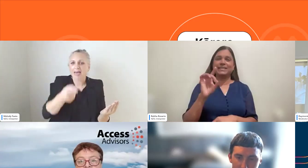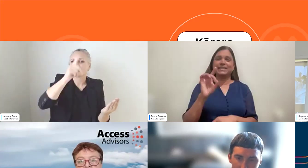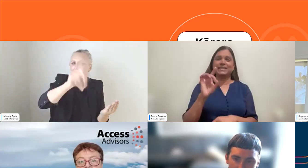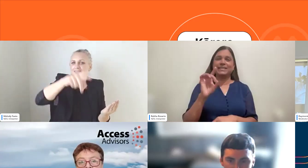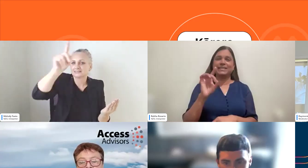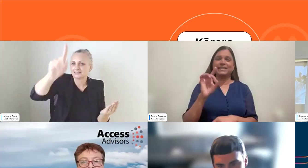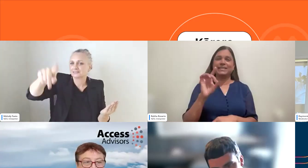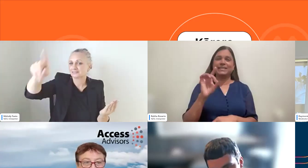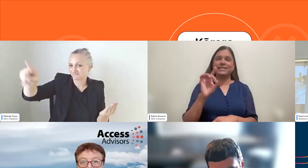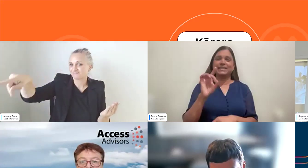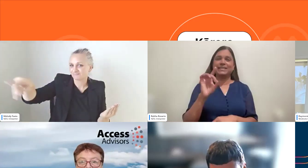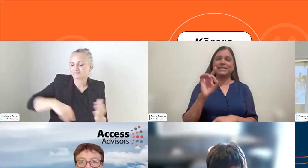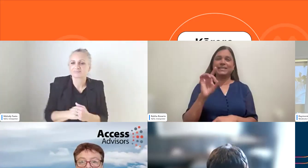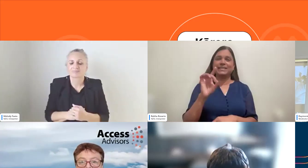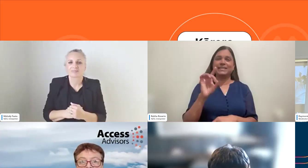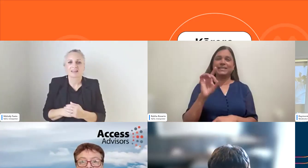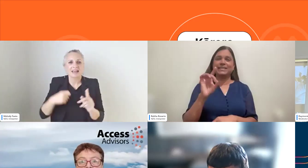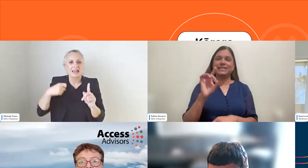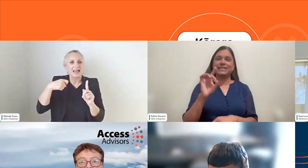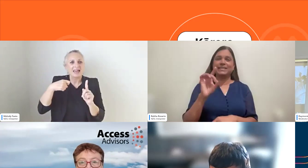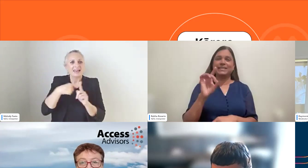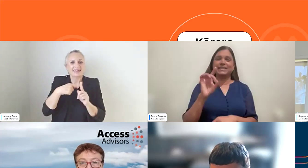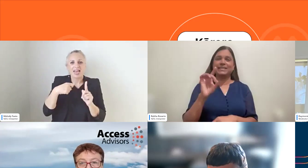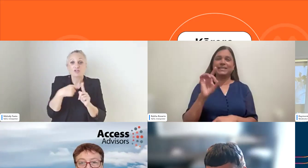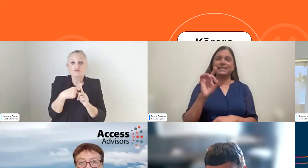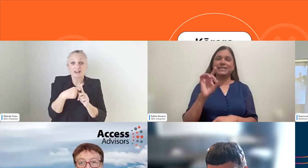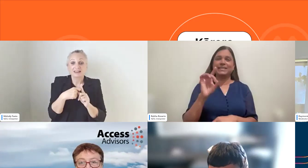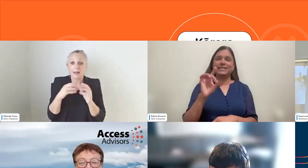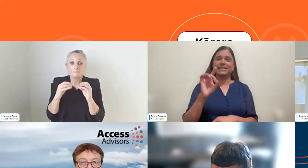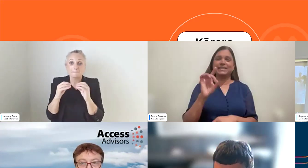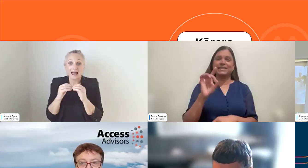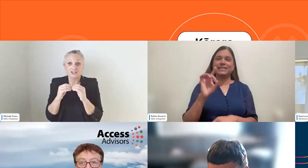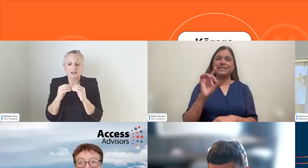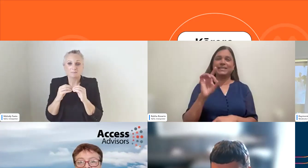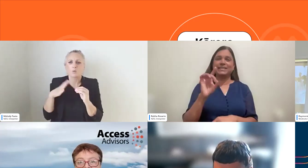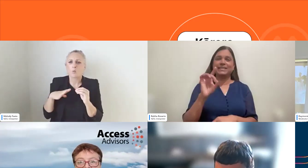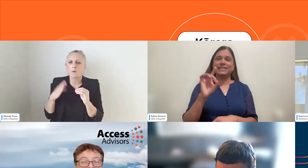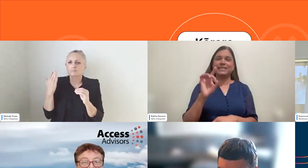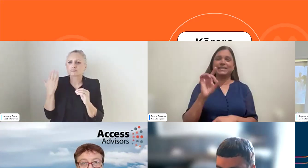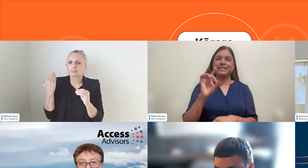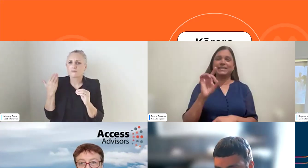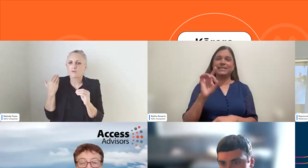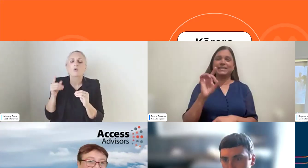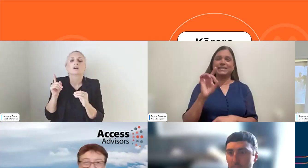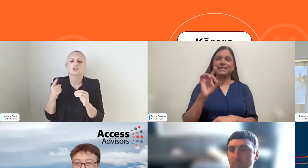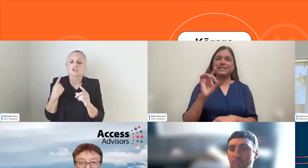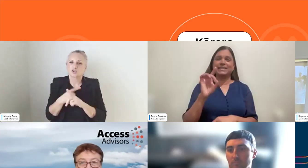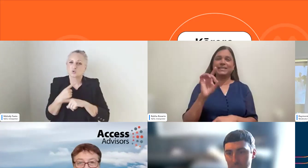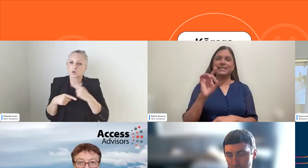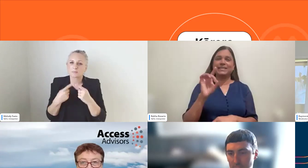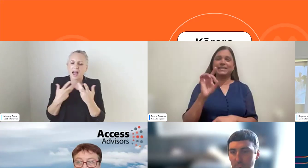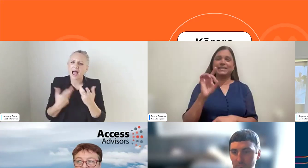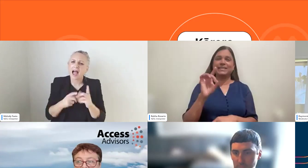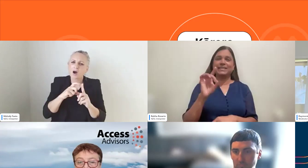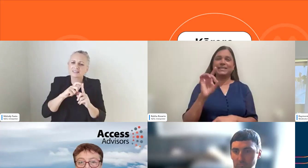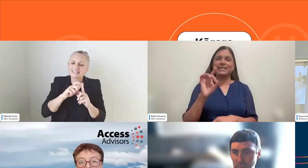of. Catherine Barcham earlier on sort of talked about how disability is coming in various different ways